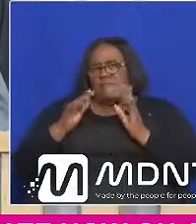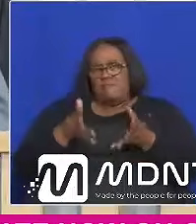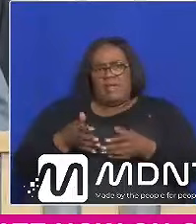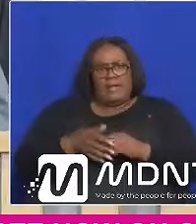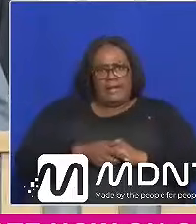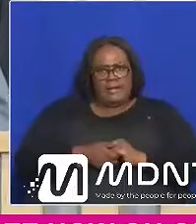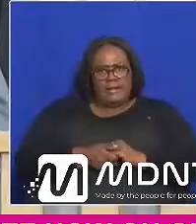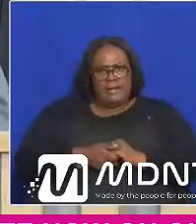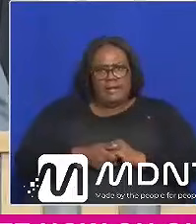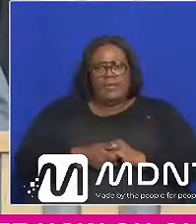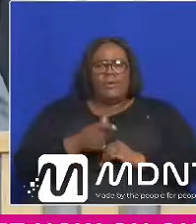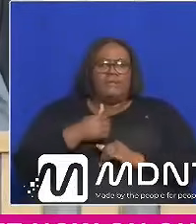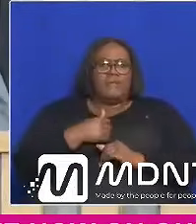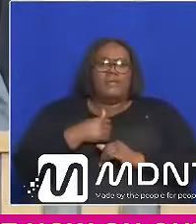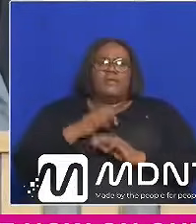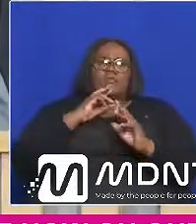do with this thing.